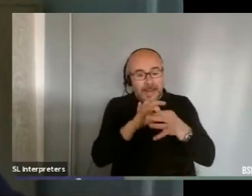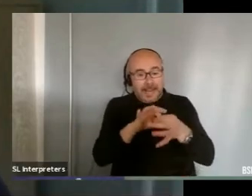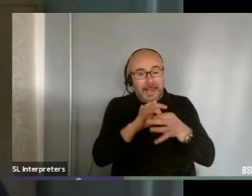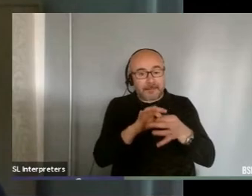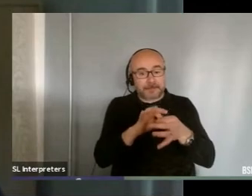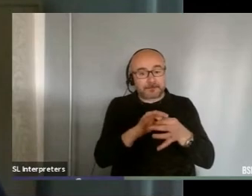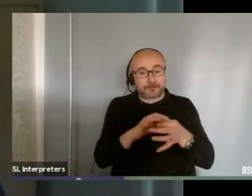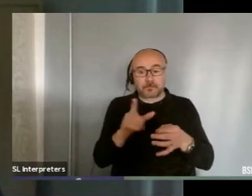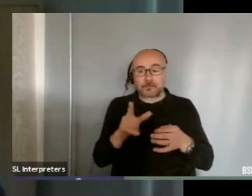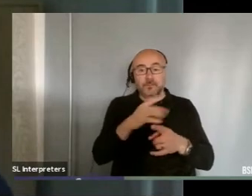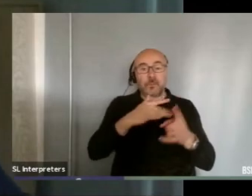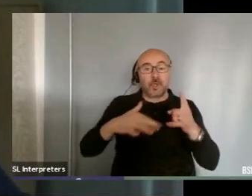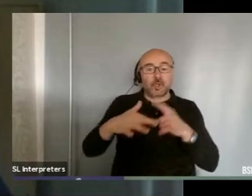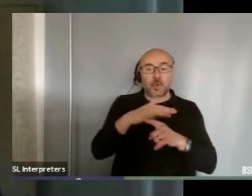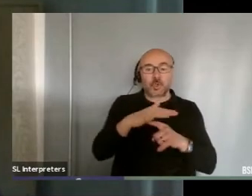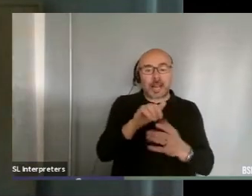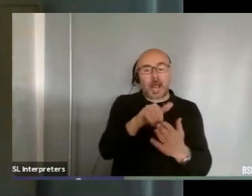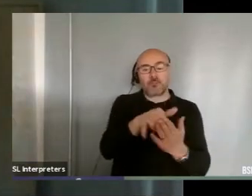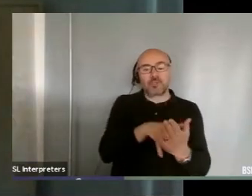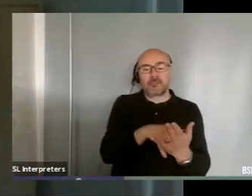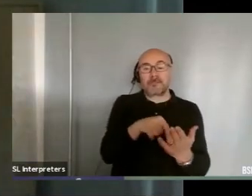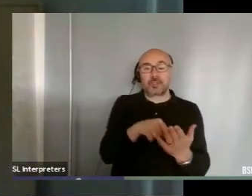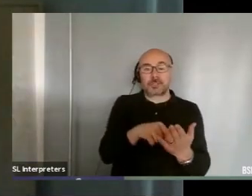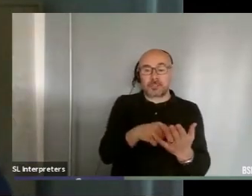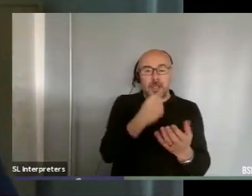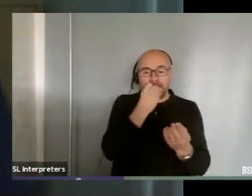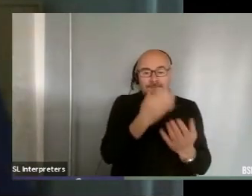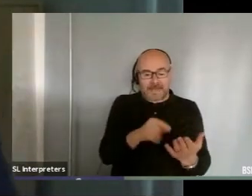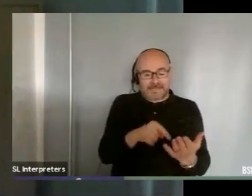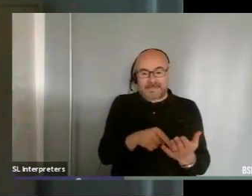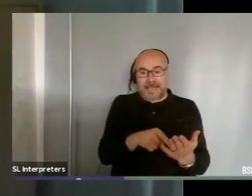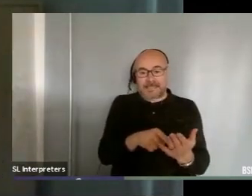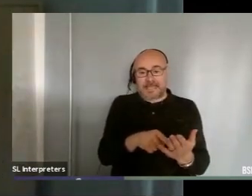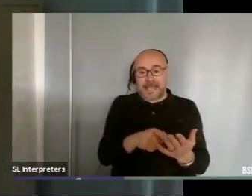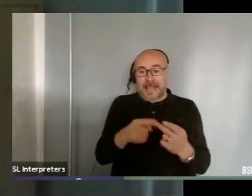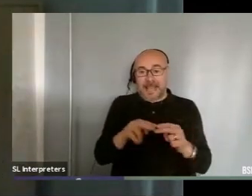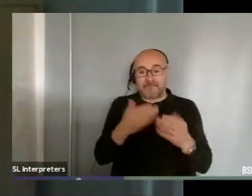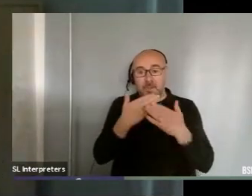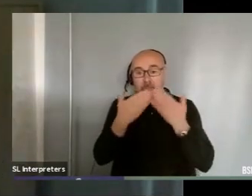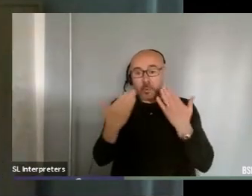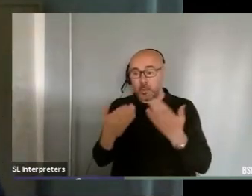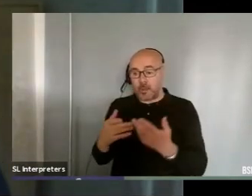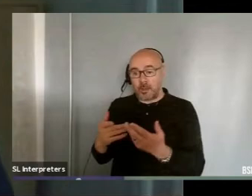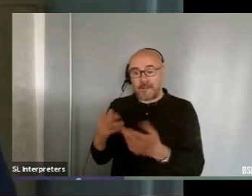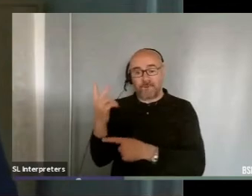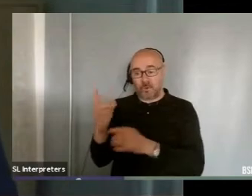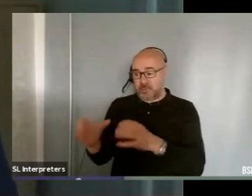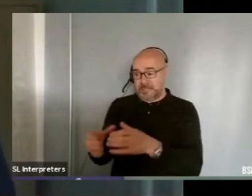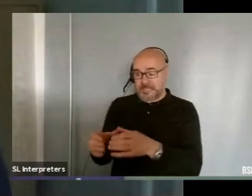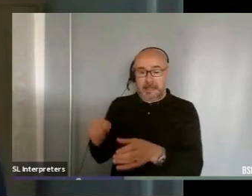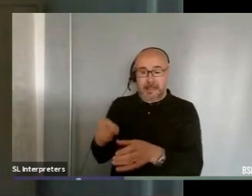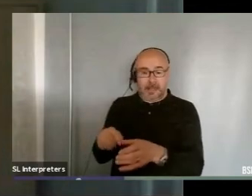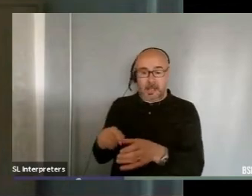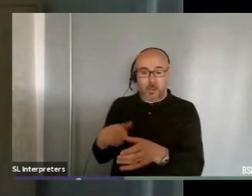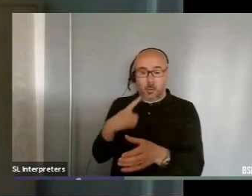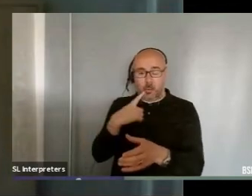of the fantastic social prescribing that's starting to be developed, I think that would really, that'd be a huge loss. However, what